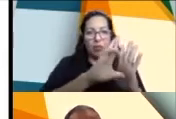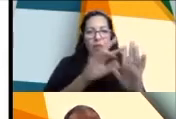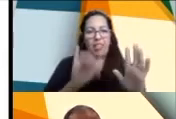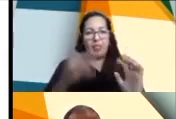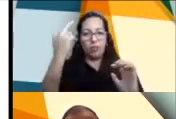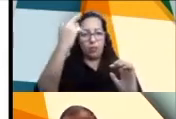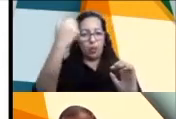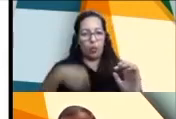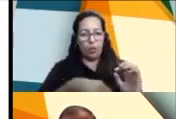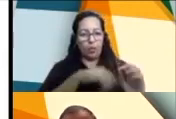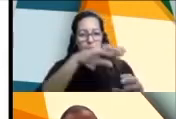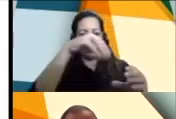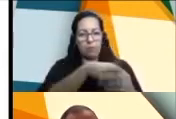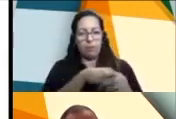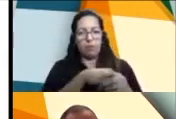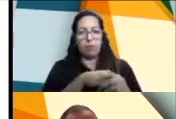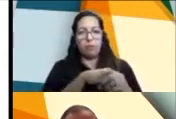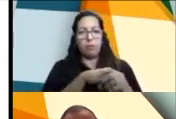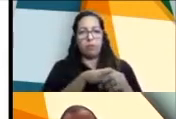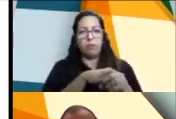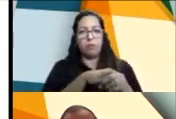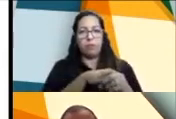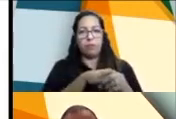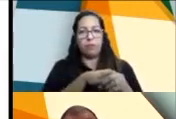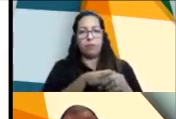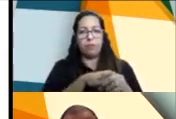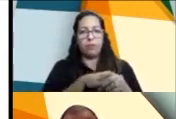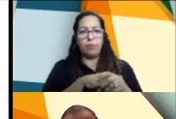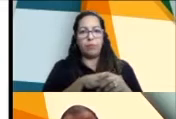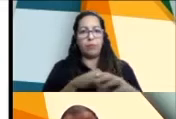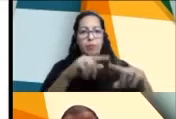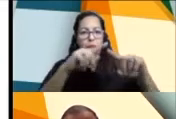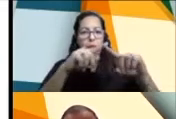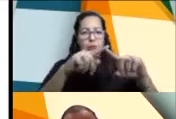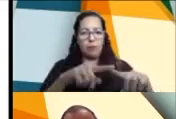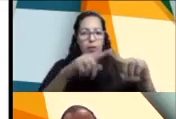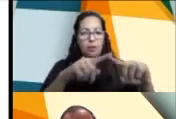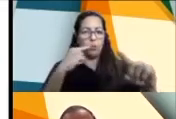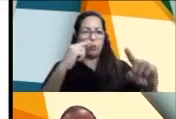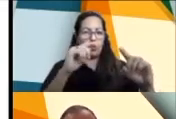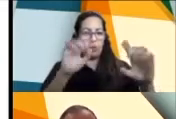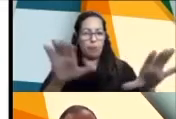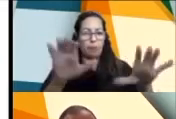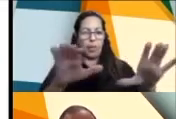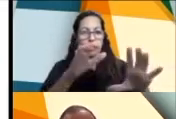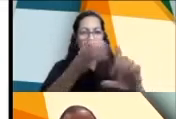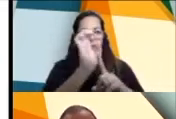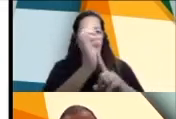requirements from the proposers to be able to perform the environmental review. If